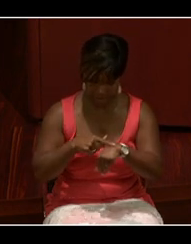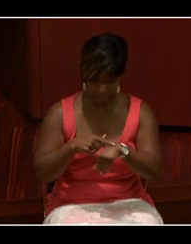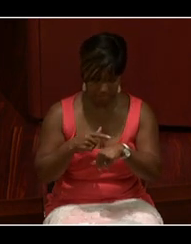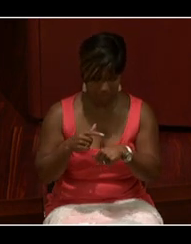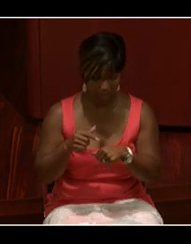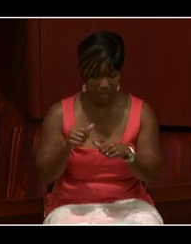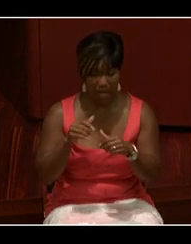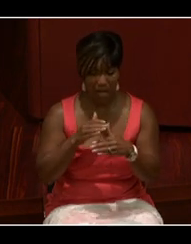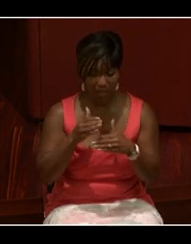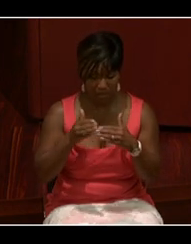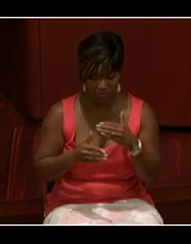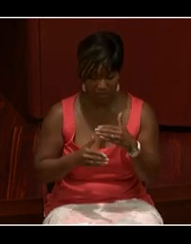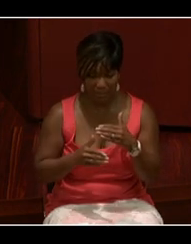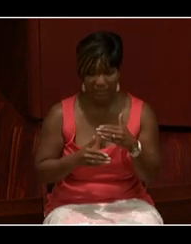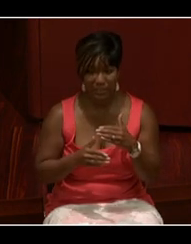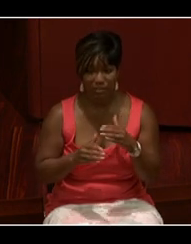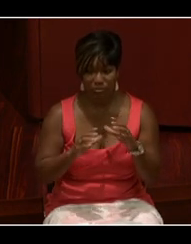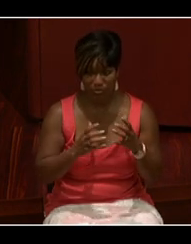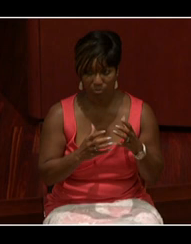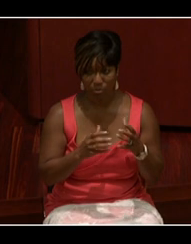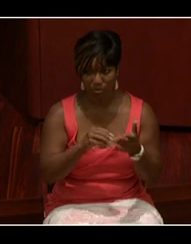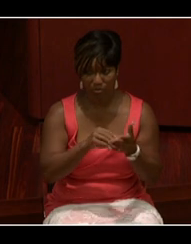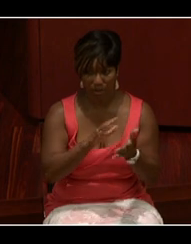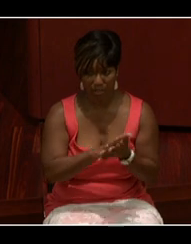our complete series of records.